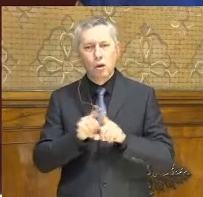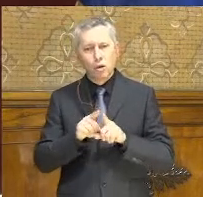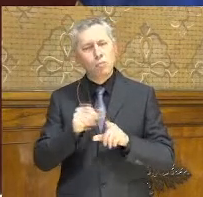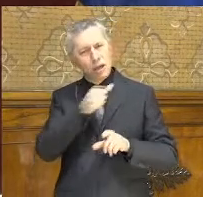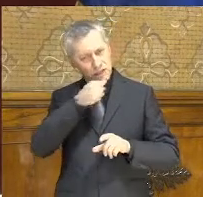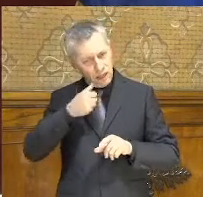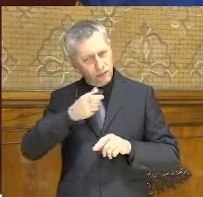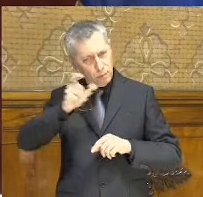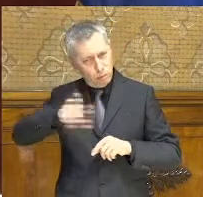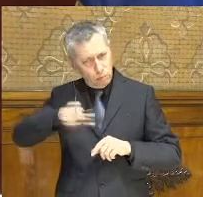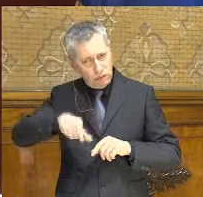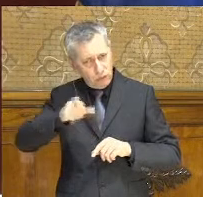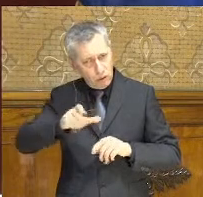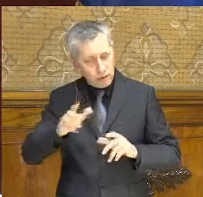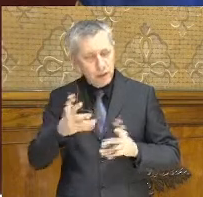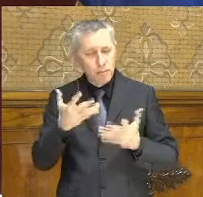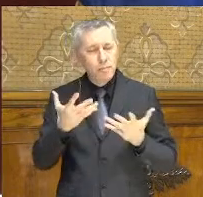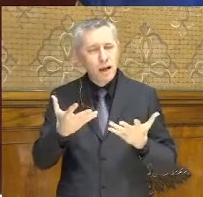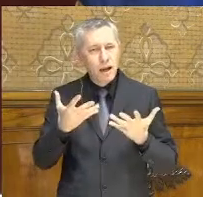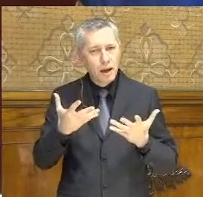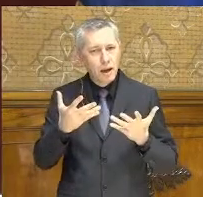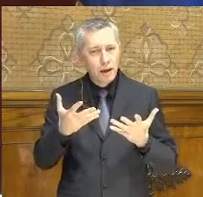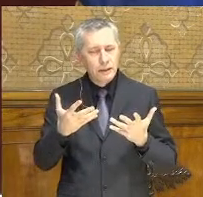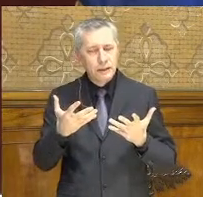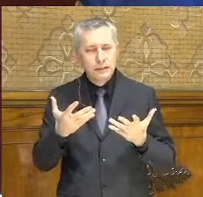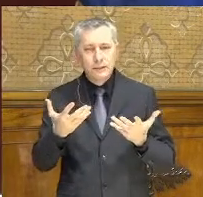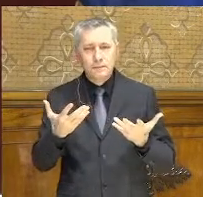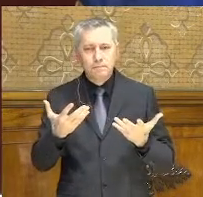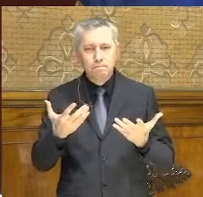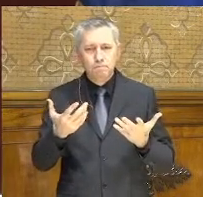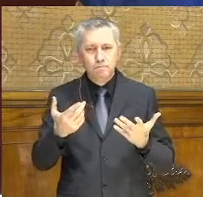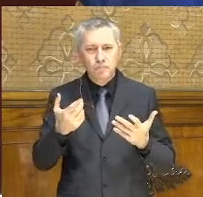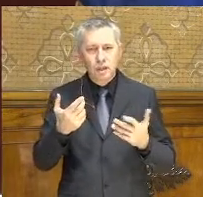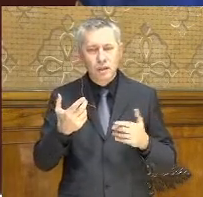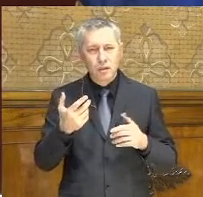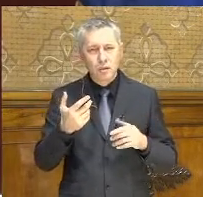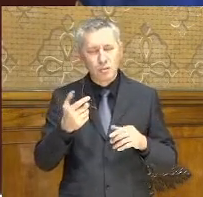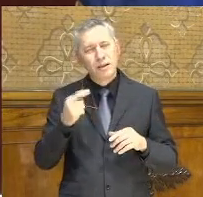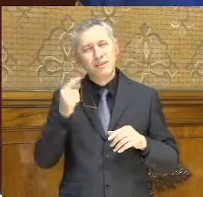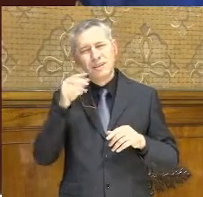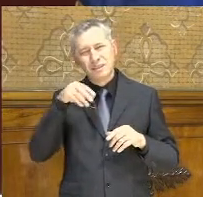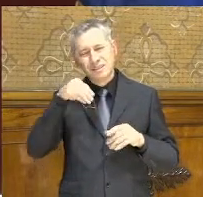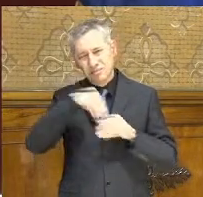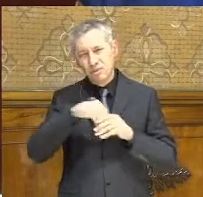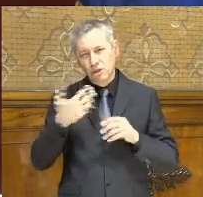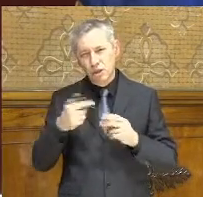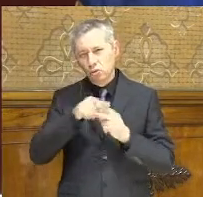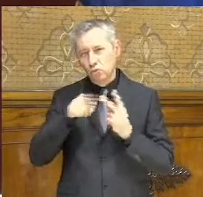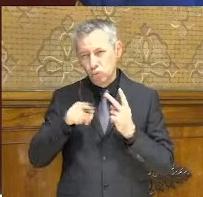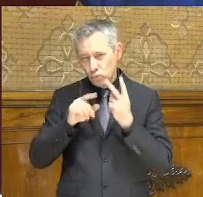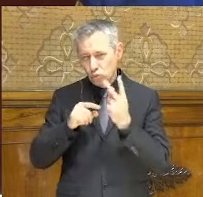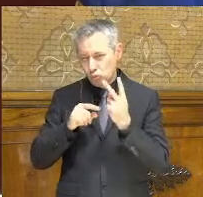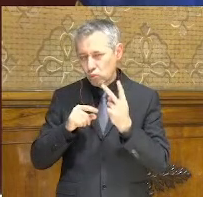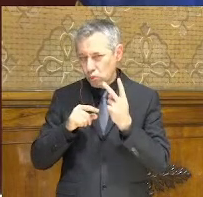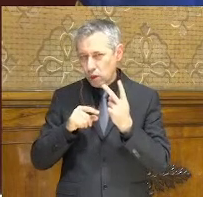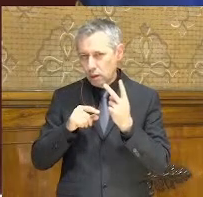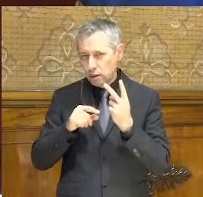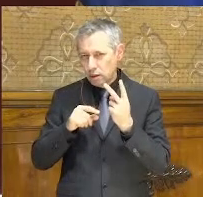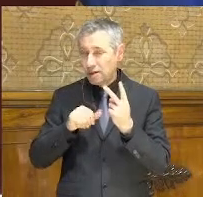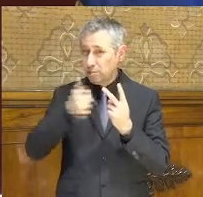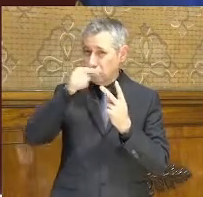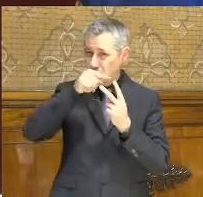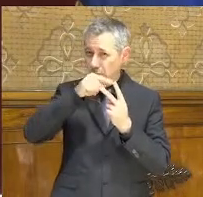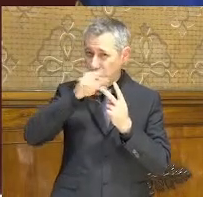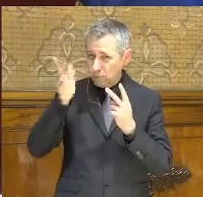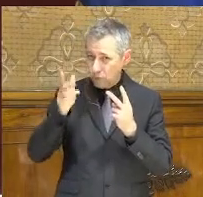the critical state of freedom is twofold. Freedom as a moral and political principle is the arbiter of